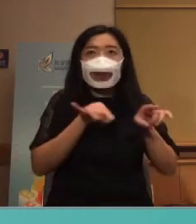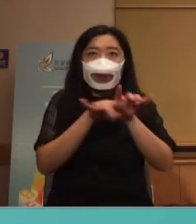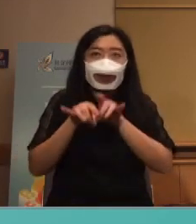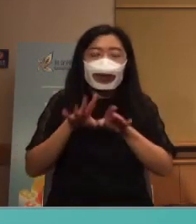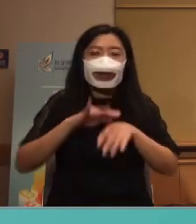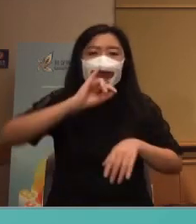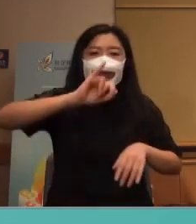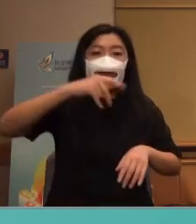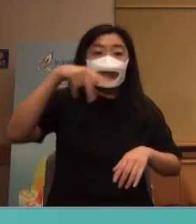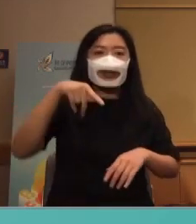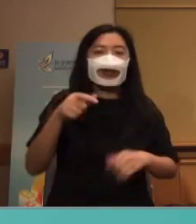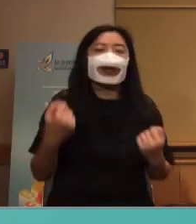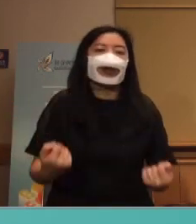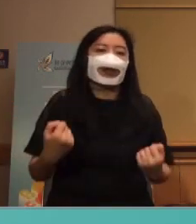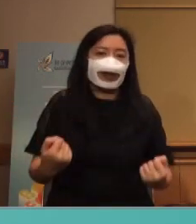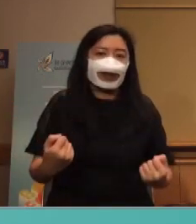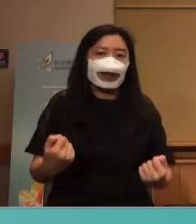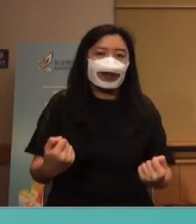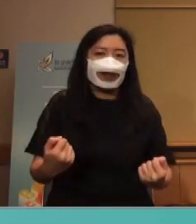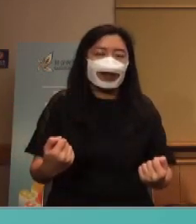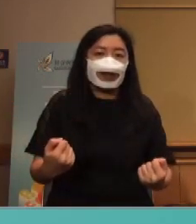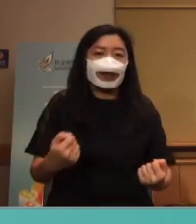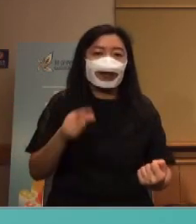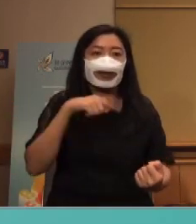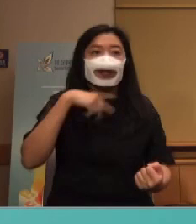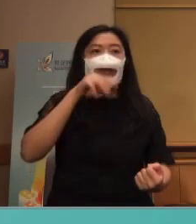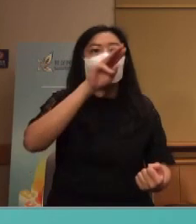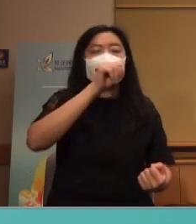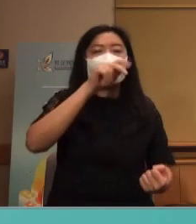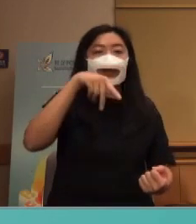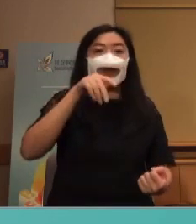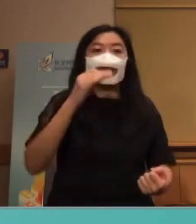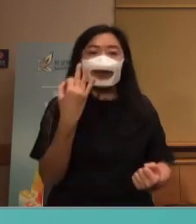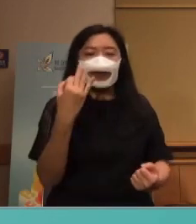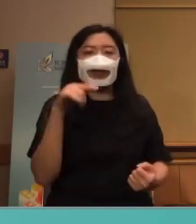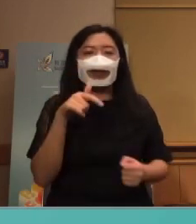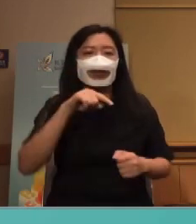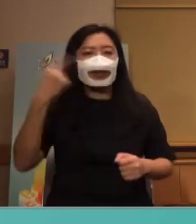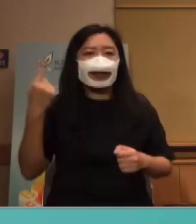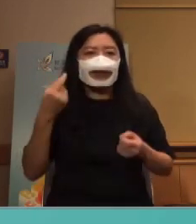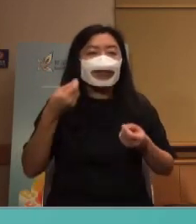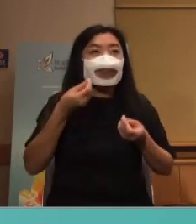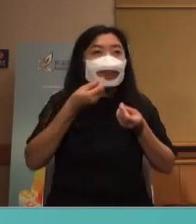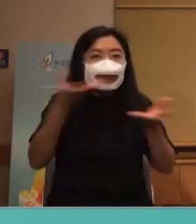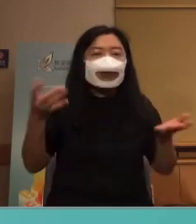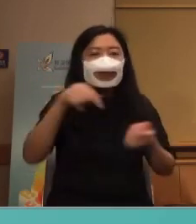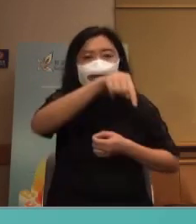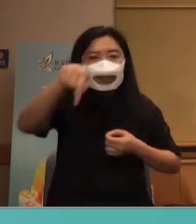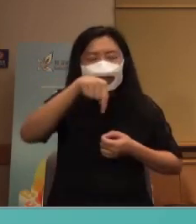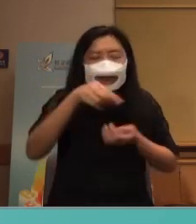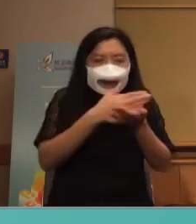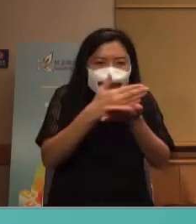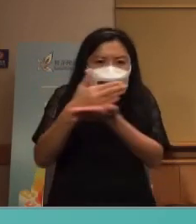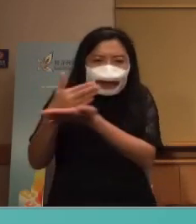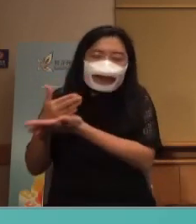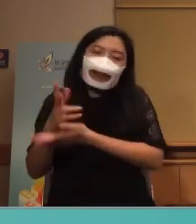to do some MVP to test the market, see if it's actually moving from, like for example, for our NFT, it's immutable. So we want to